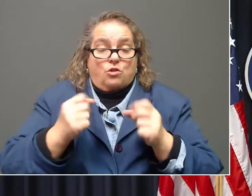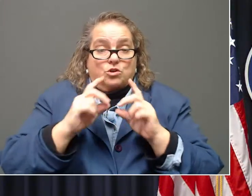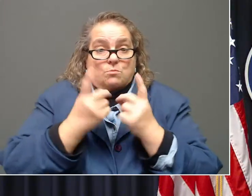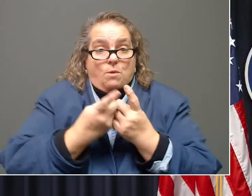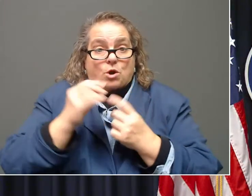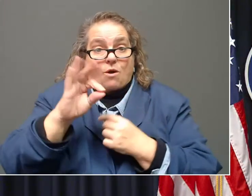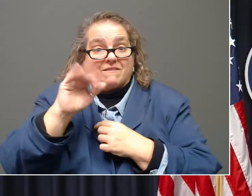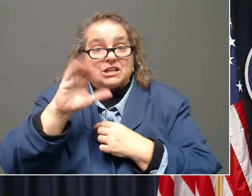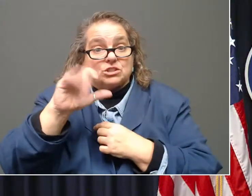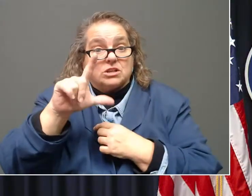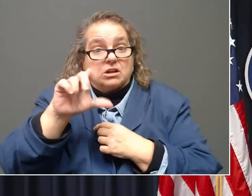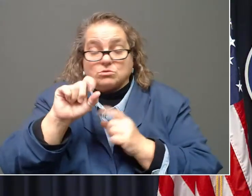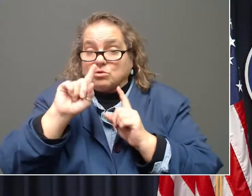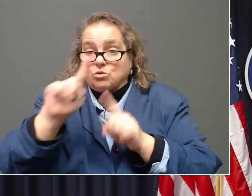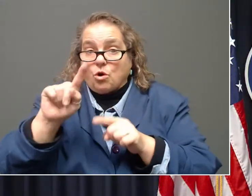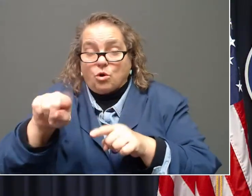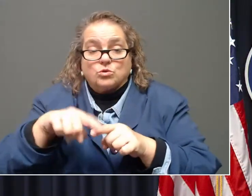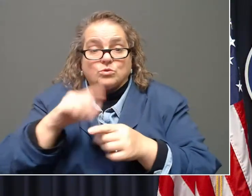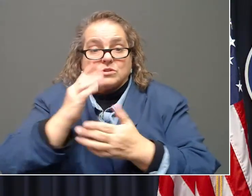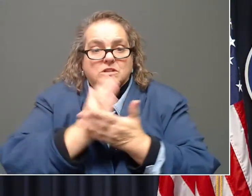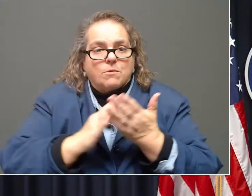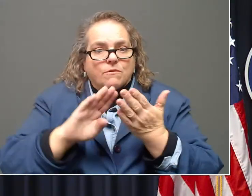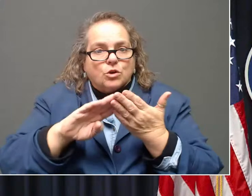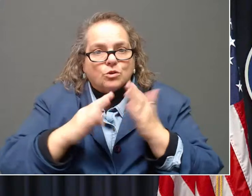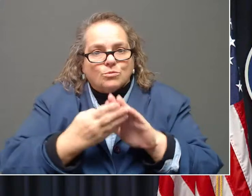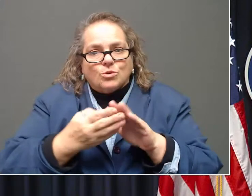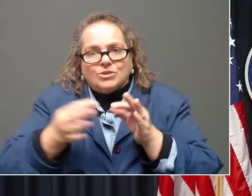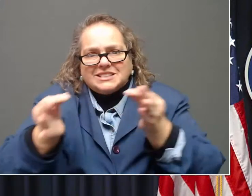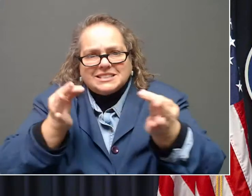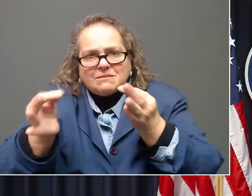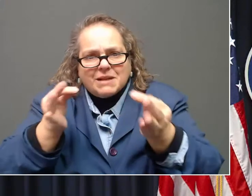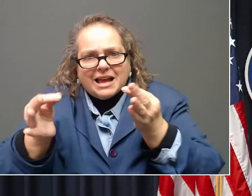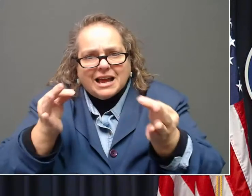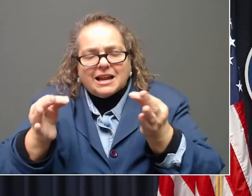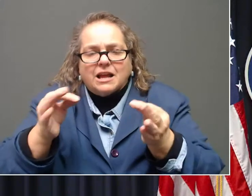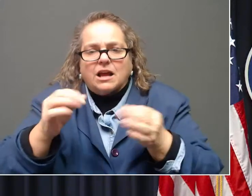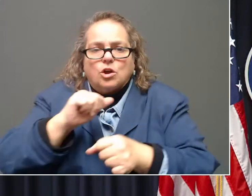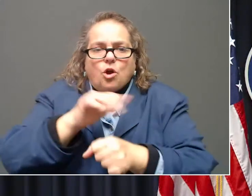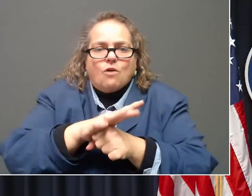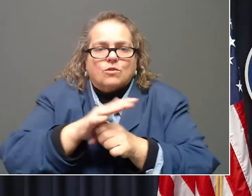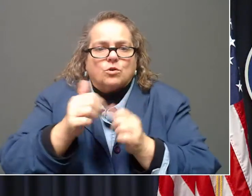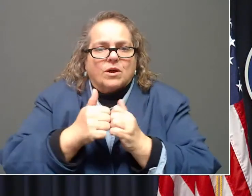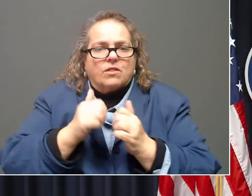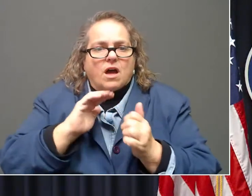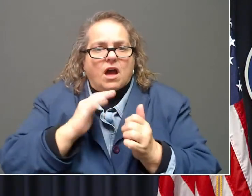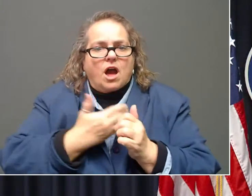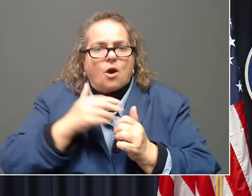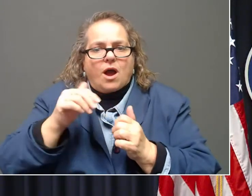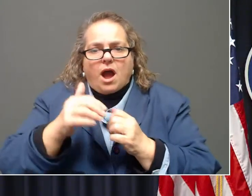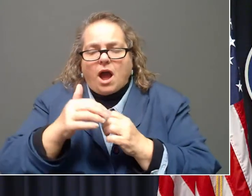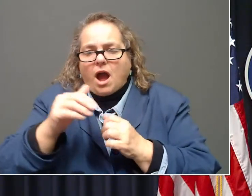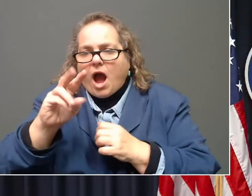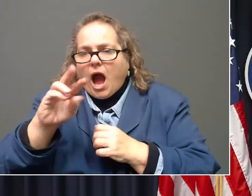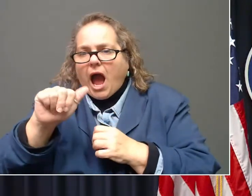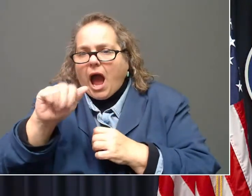week, but they're also going on all over the Commonwealth in really amazing ways. And we'll reach out to